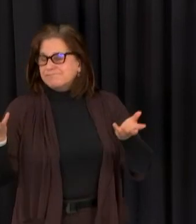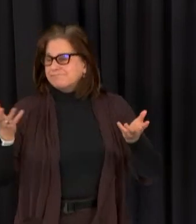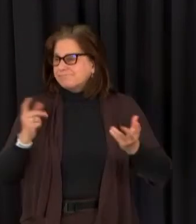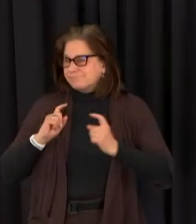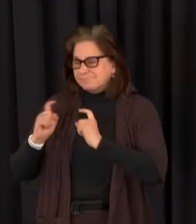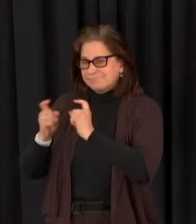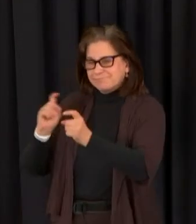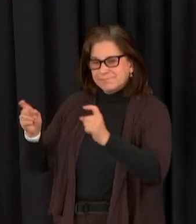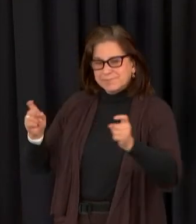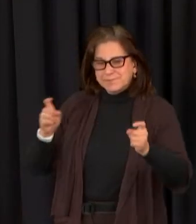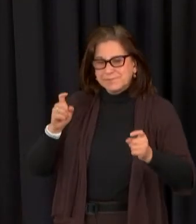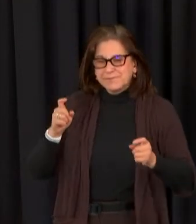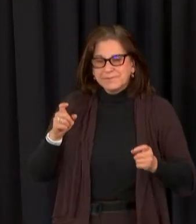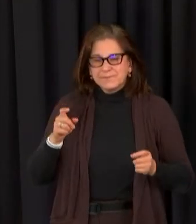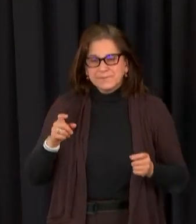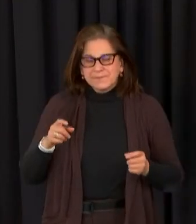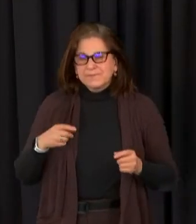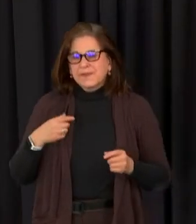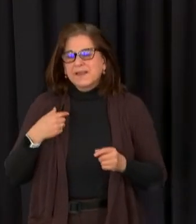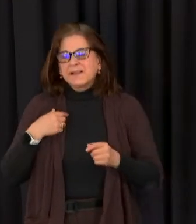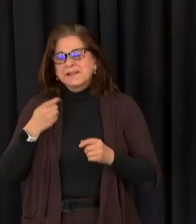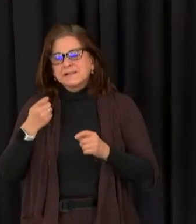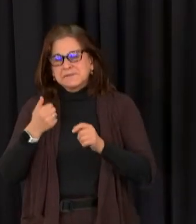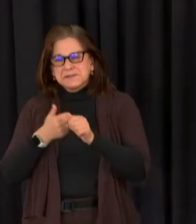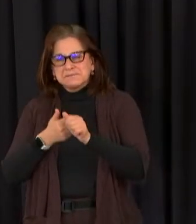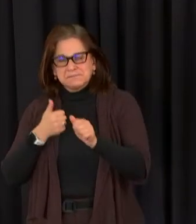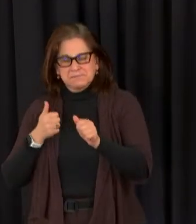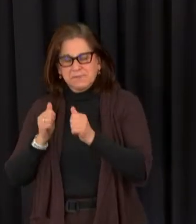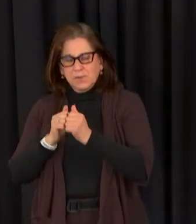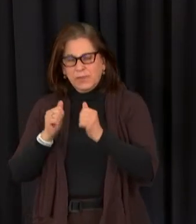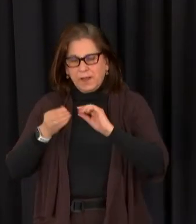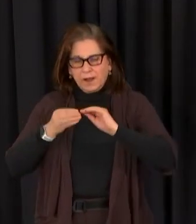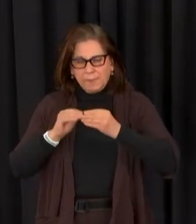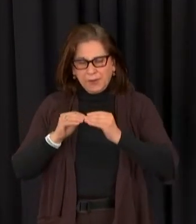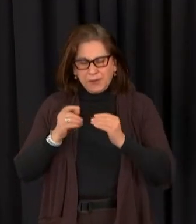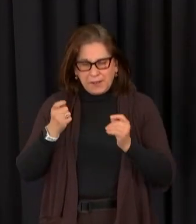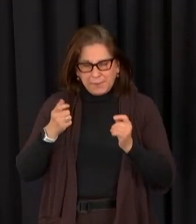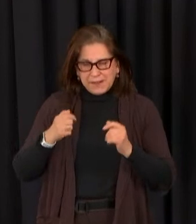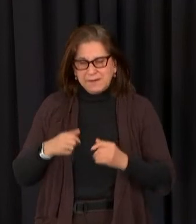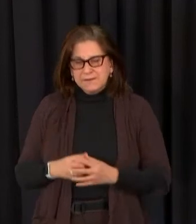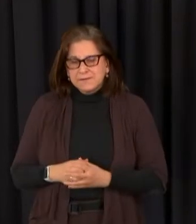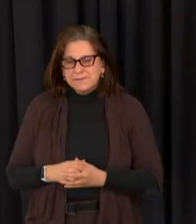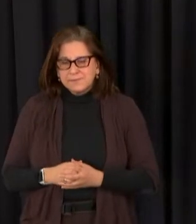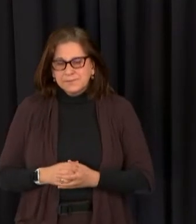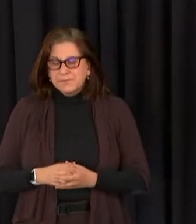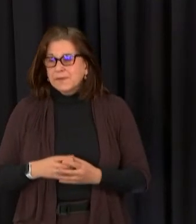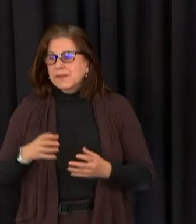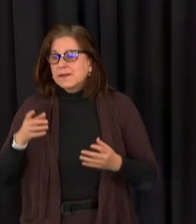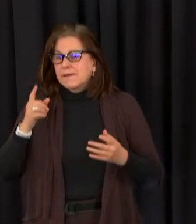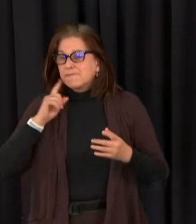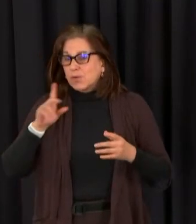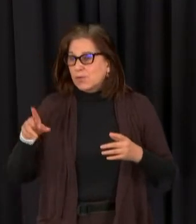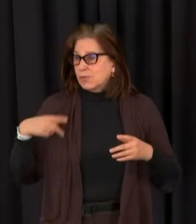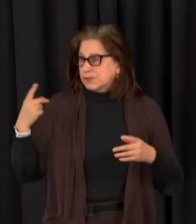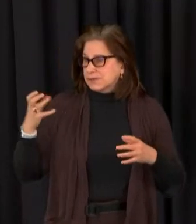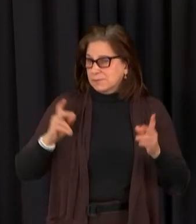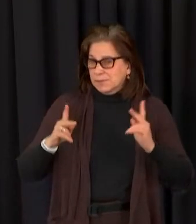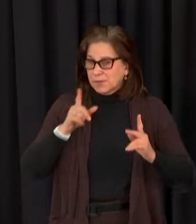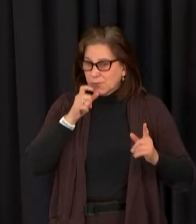some lag in those numbers, as well as the number of DC residents that have